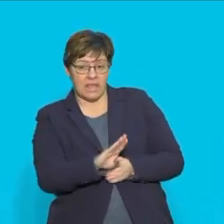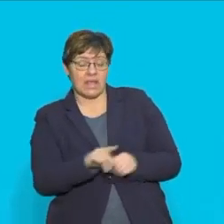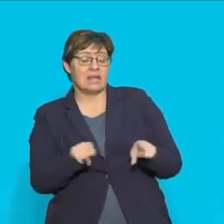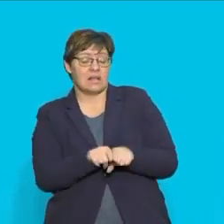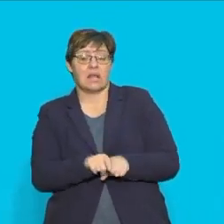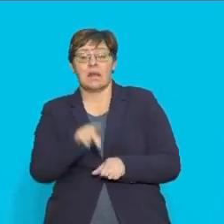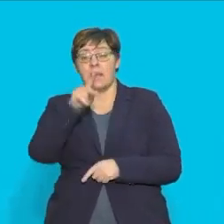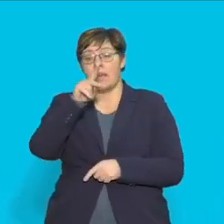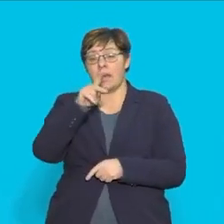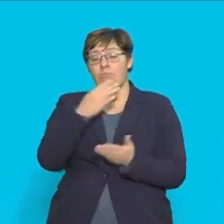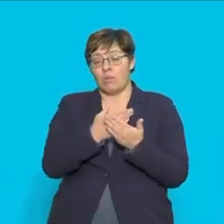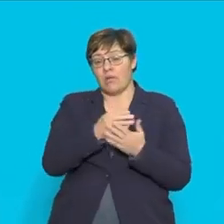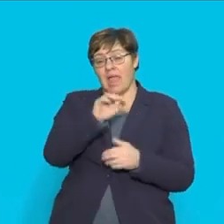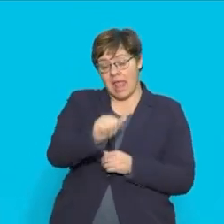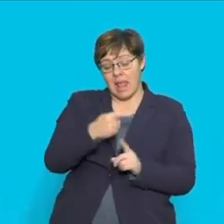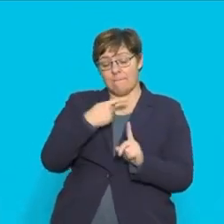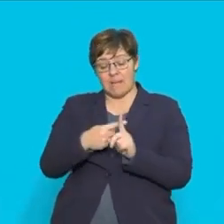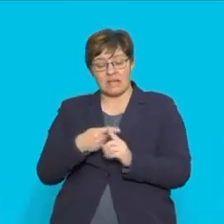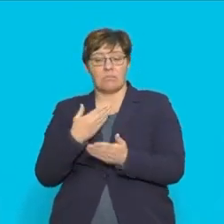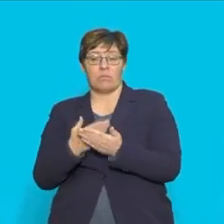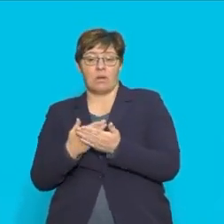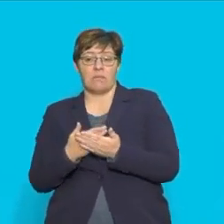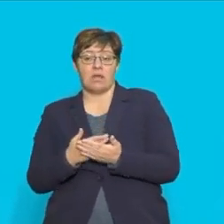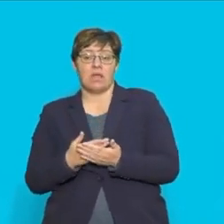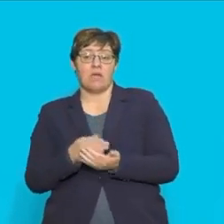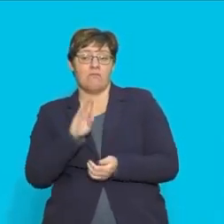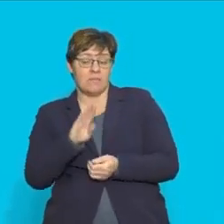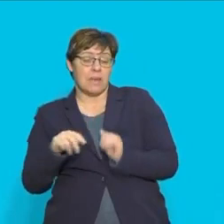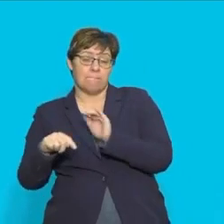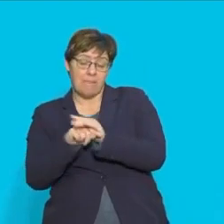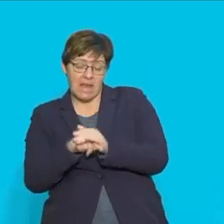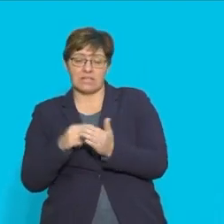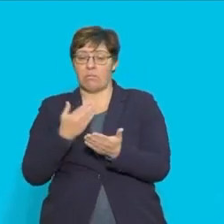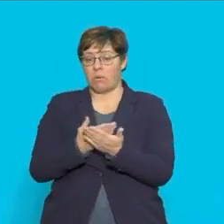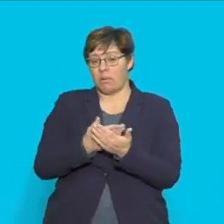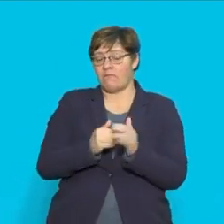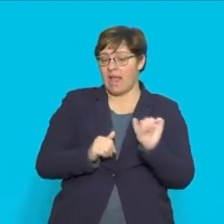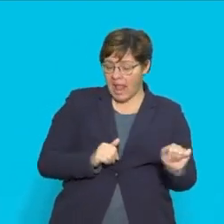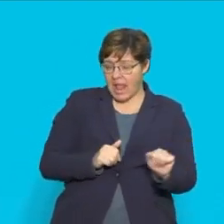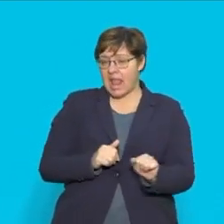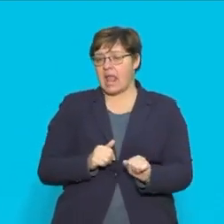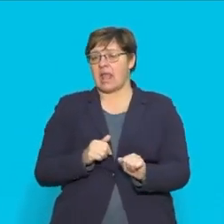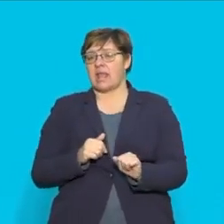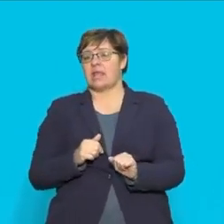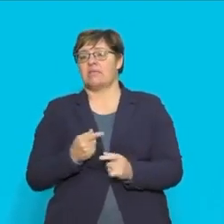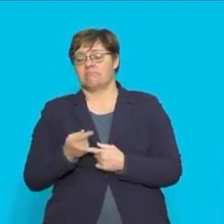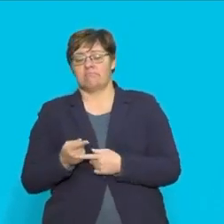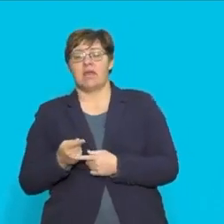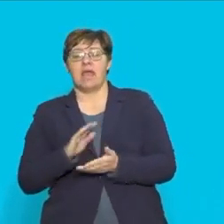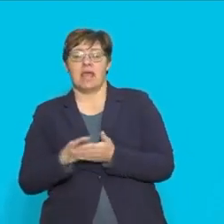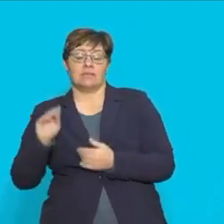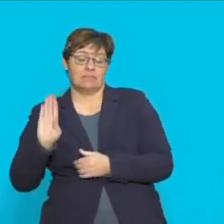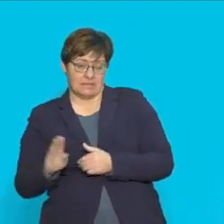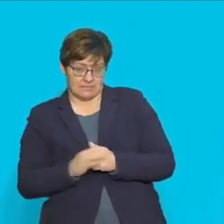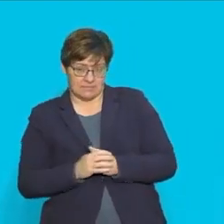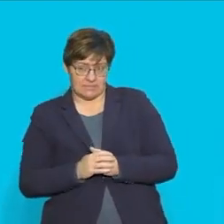probability of A plus the probability of B minus the probability of A and B. And this is the same as